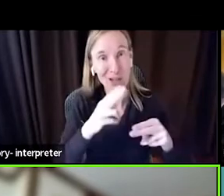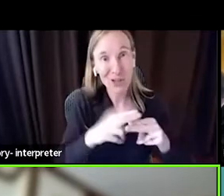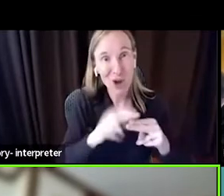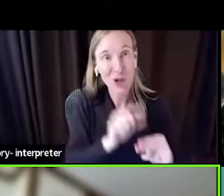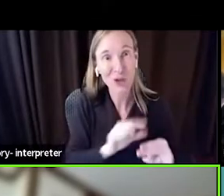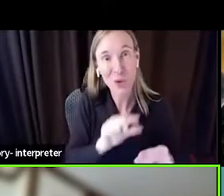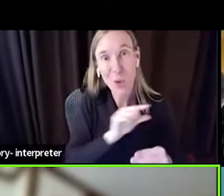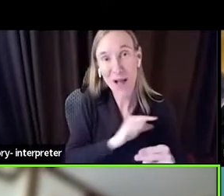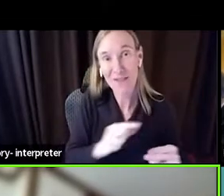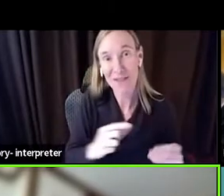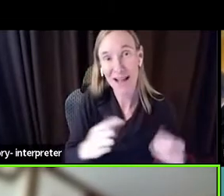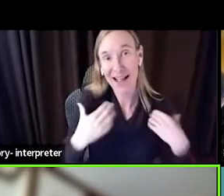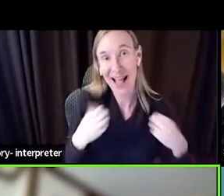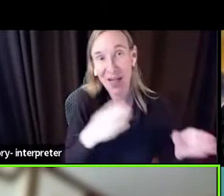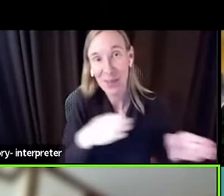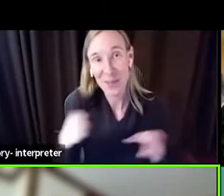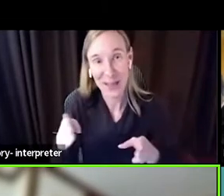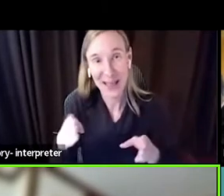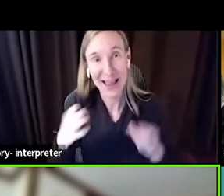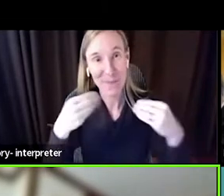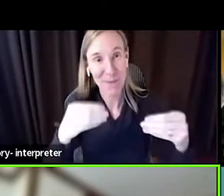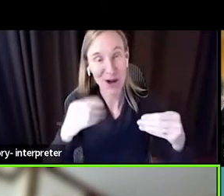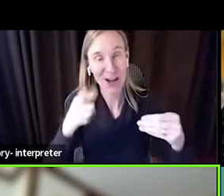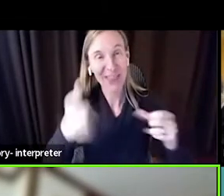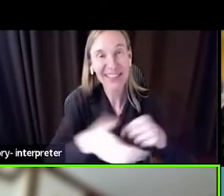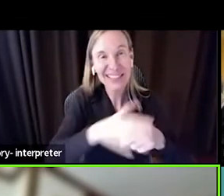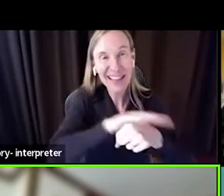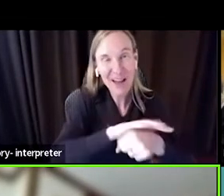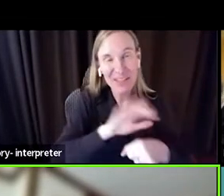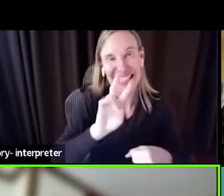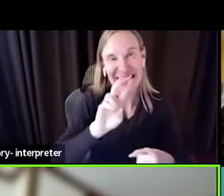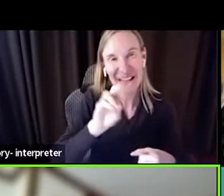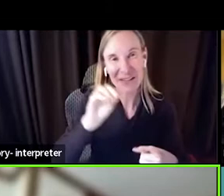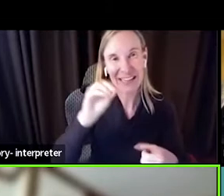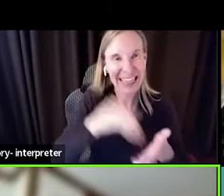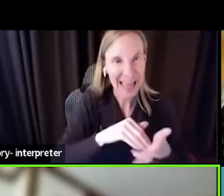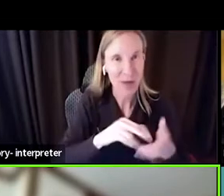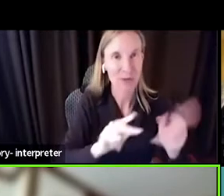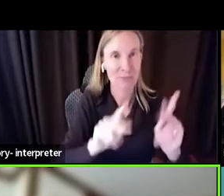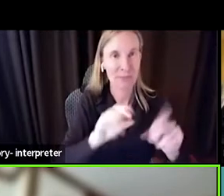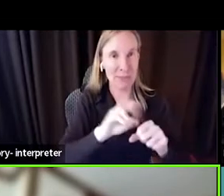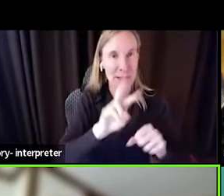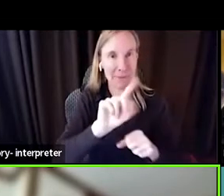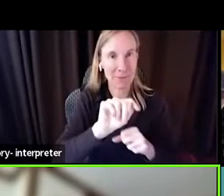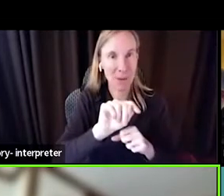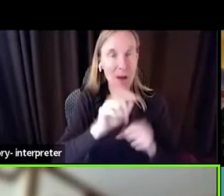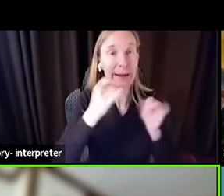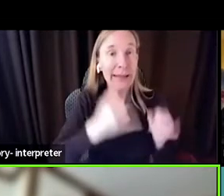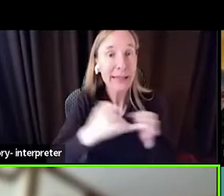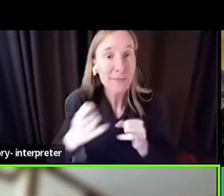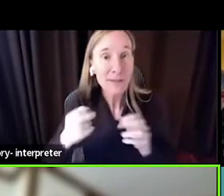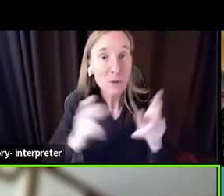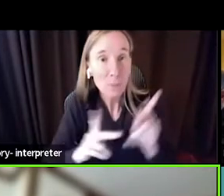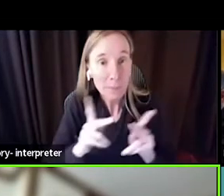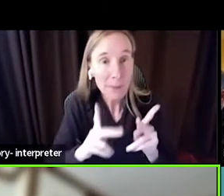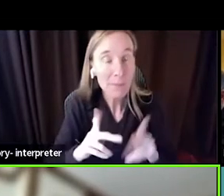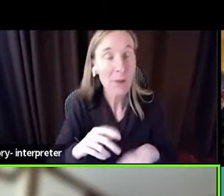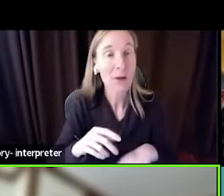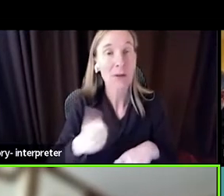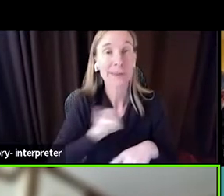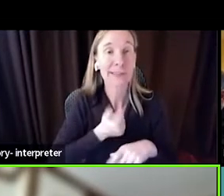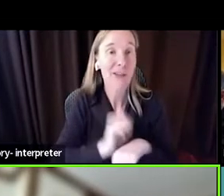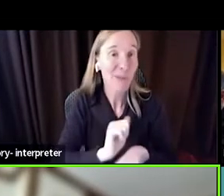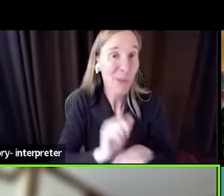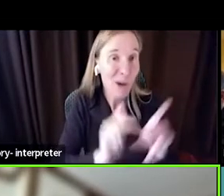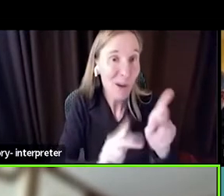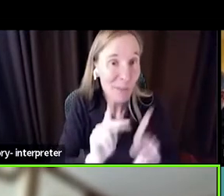health plan market. This covers about 70,000 individuals in the state. And that is the population we're talking